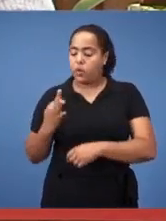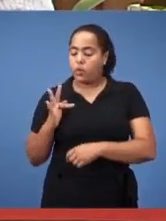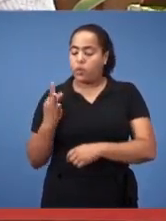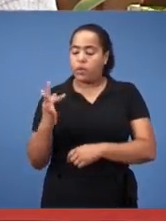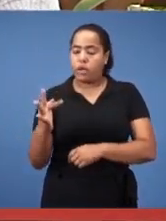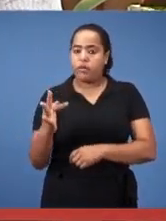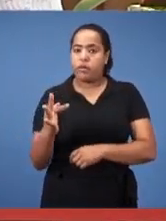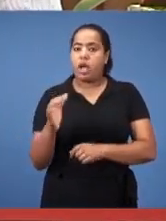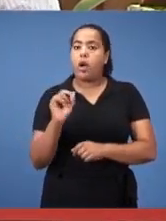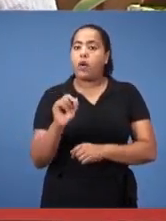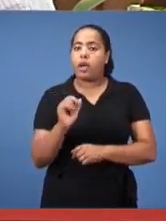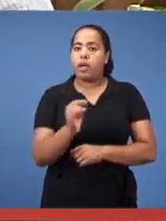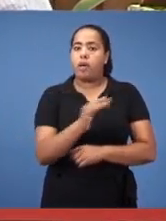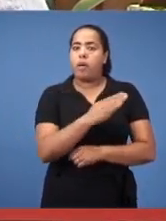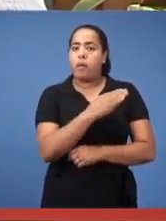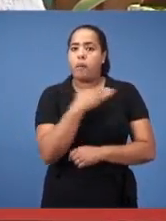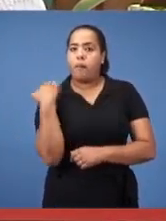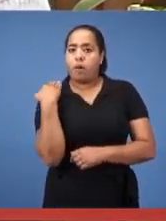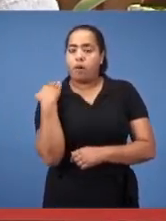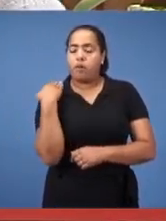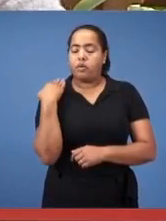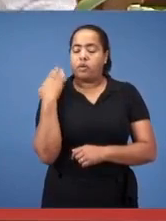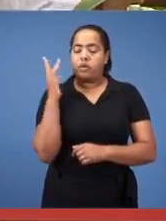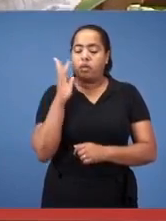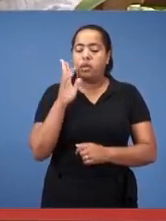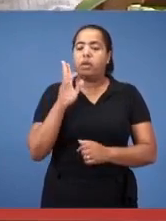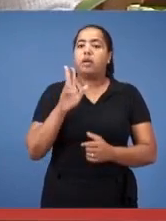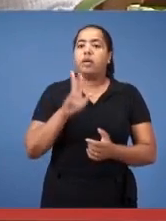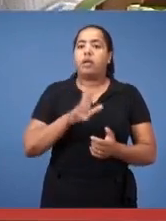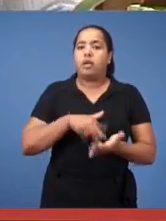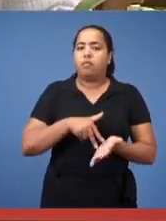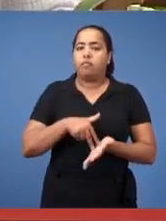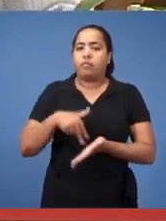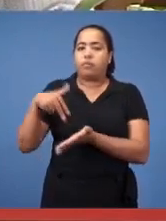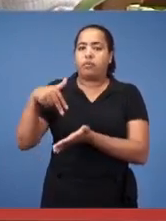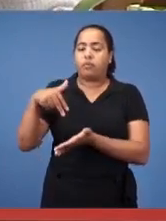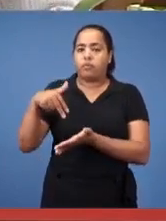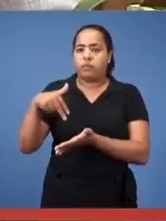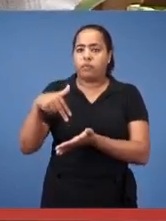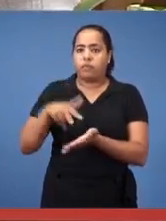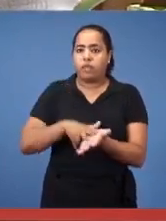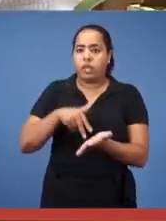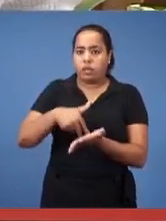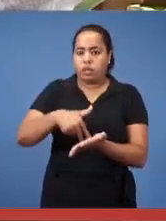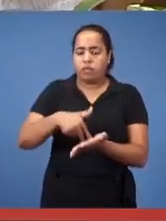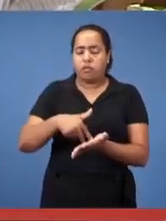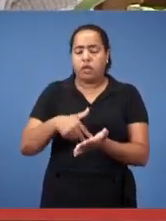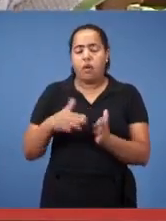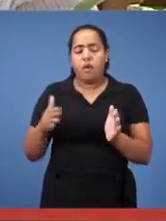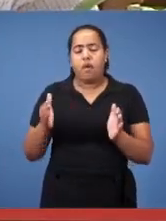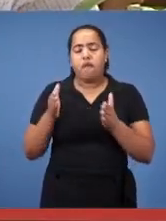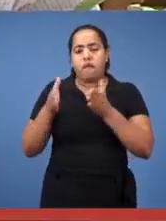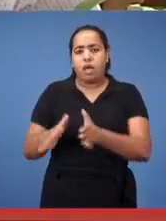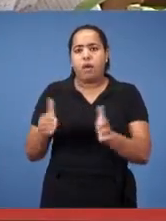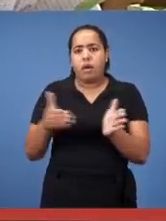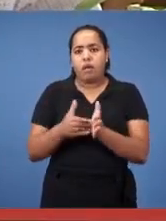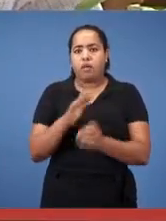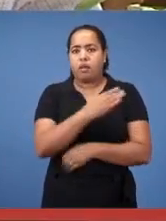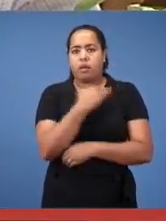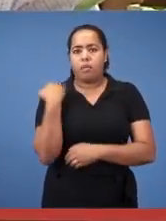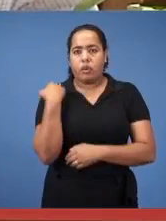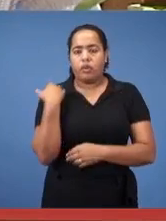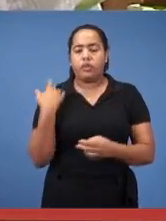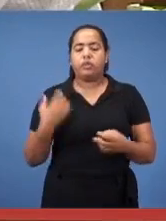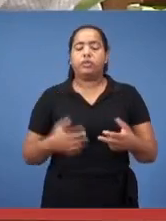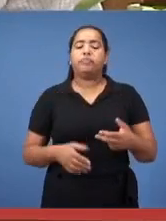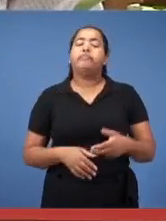was there. Trial was there. The death and resurrection. Be faithful to death. In the third,